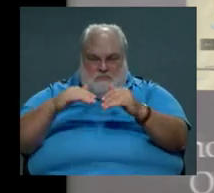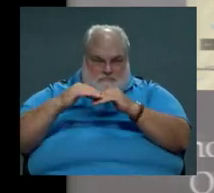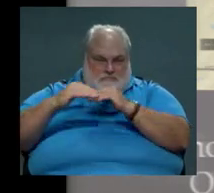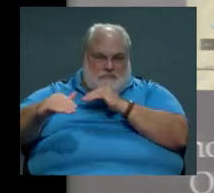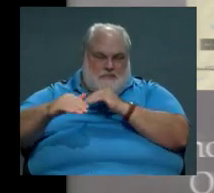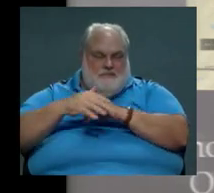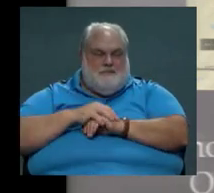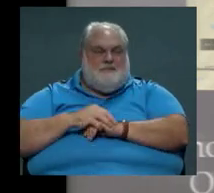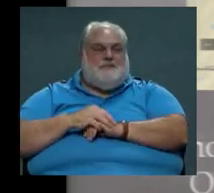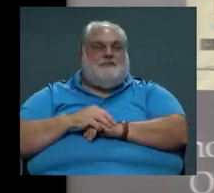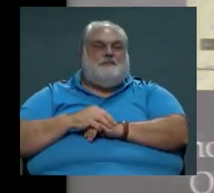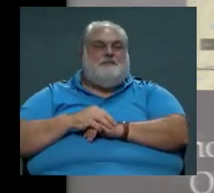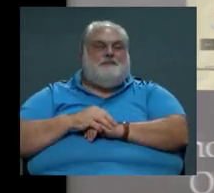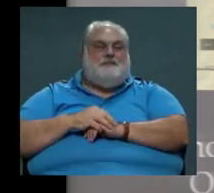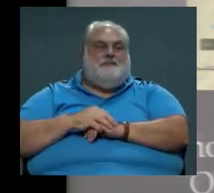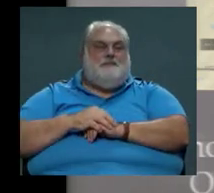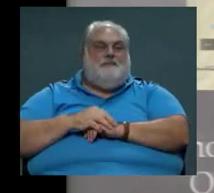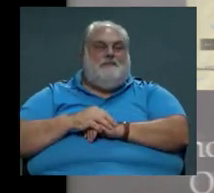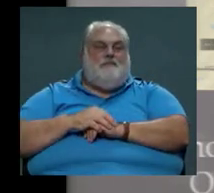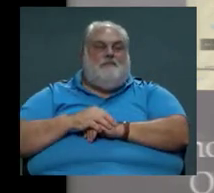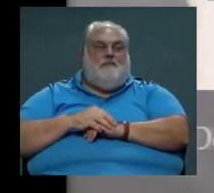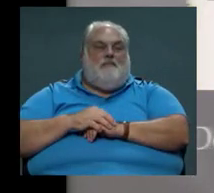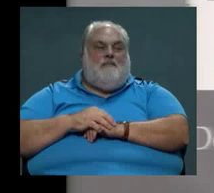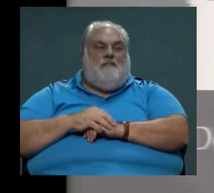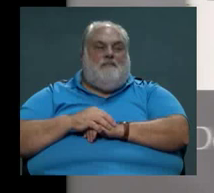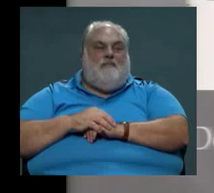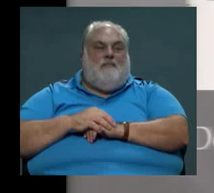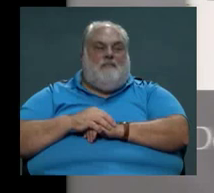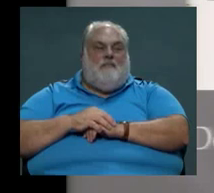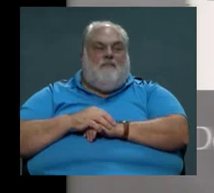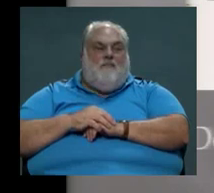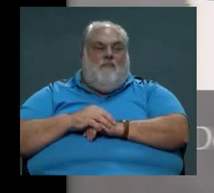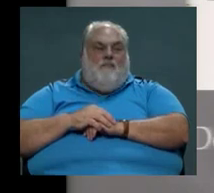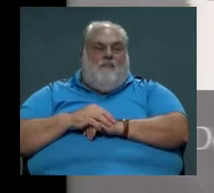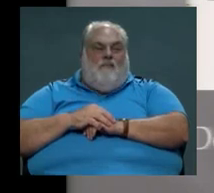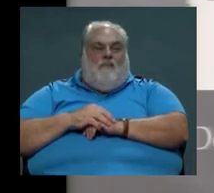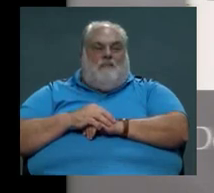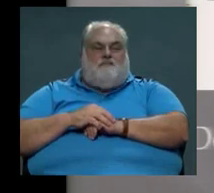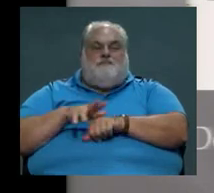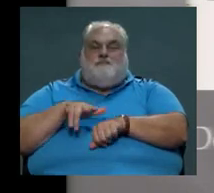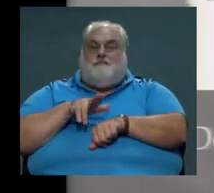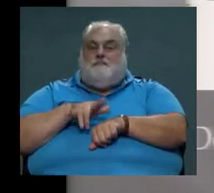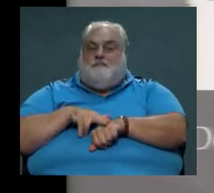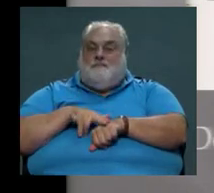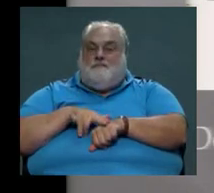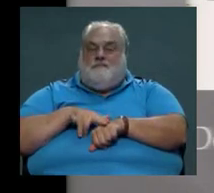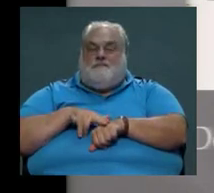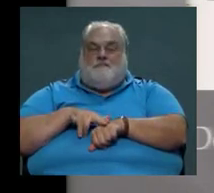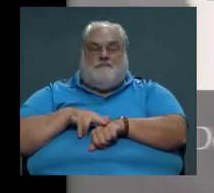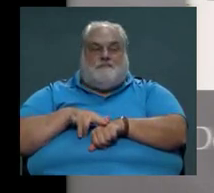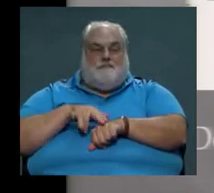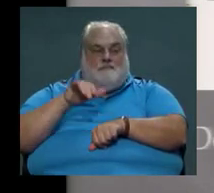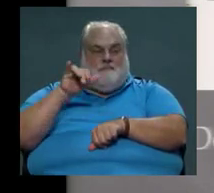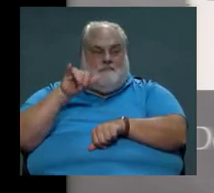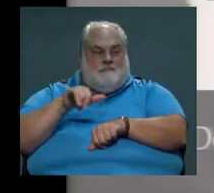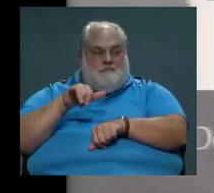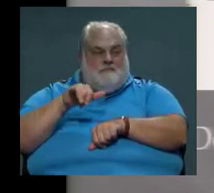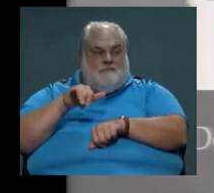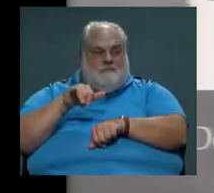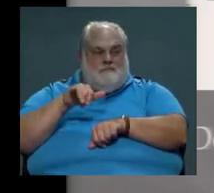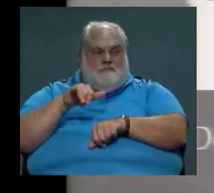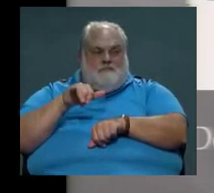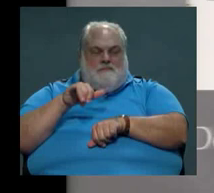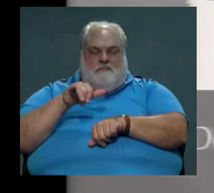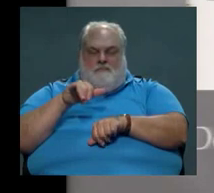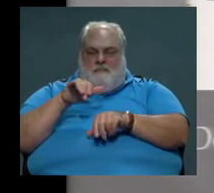there. Next. And then, of course, you can move those legends